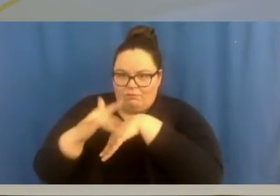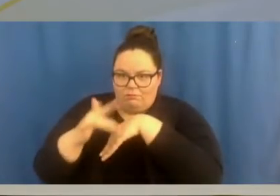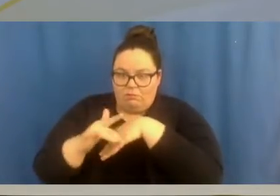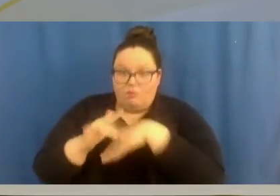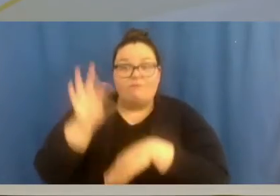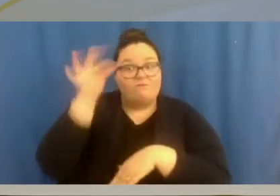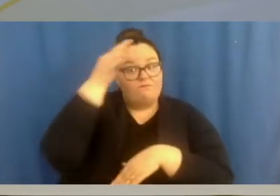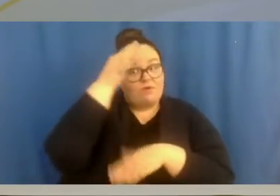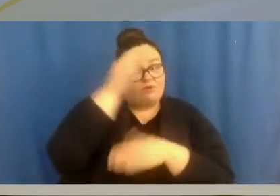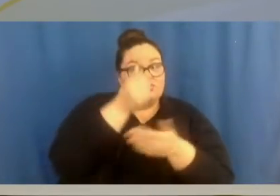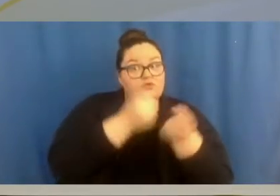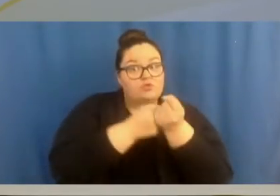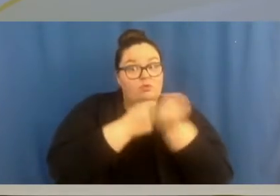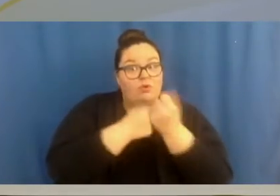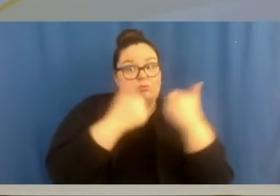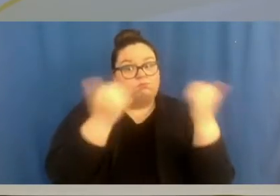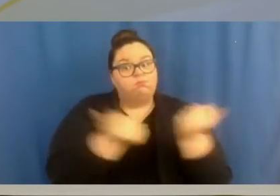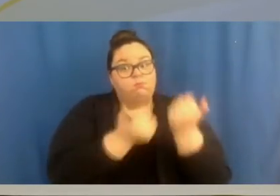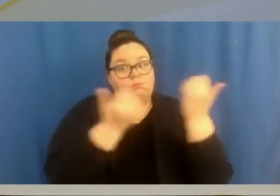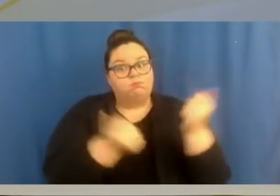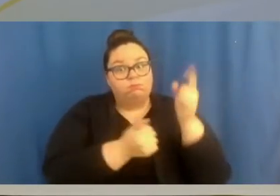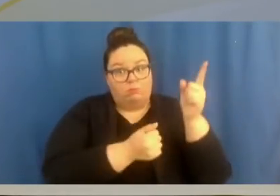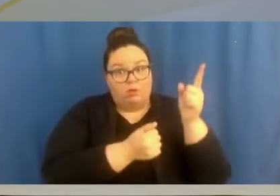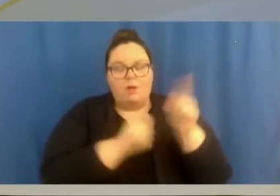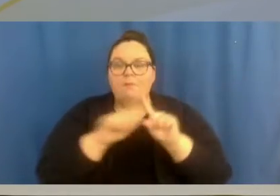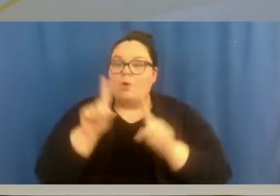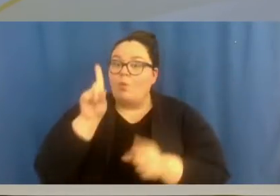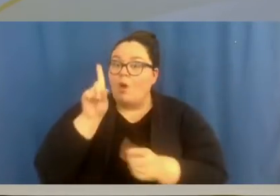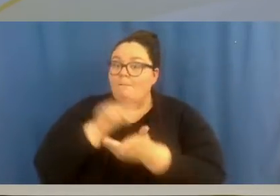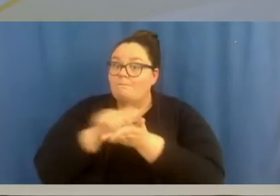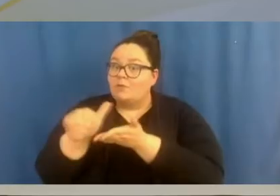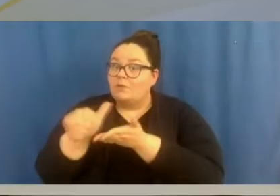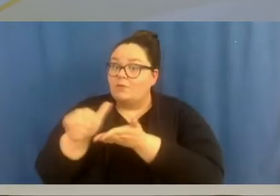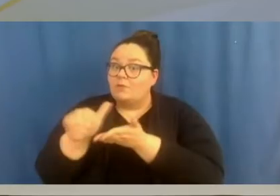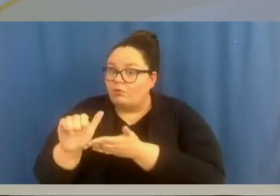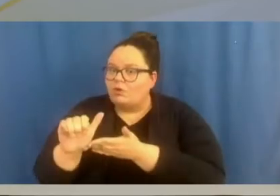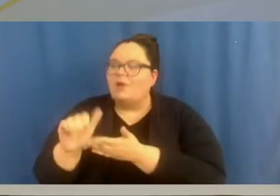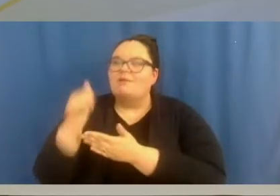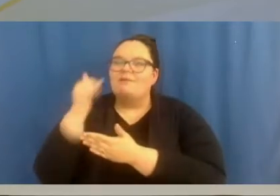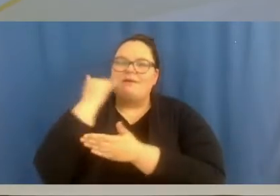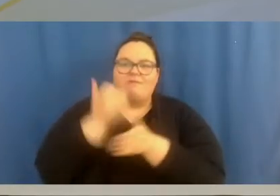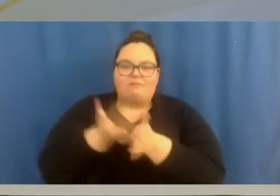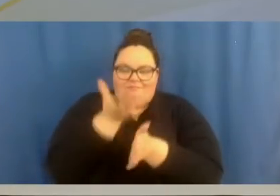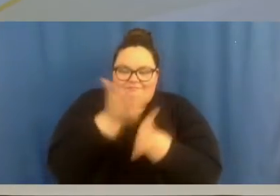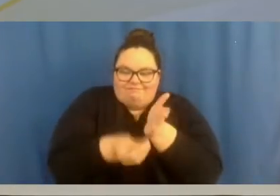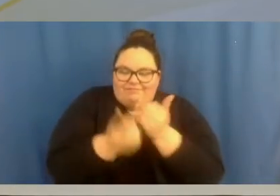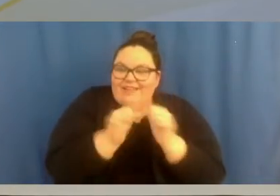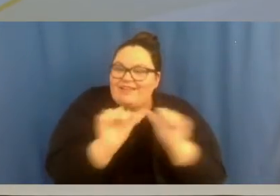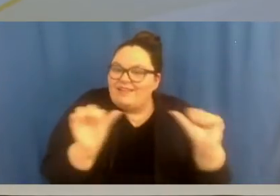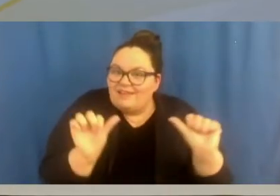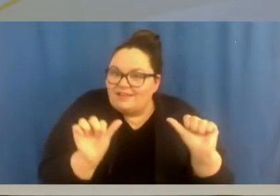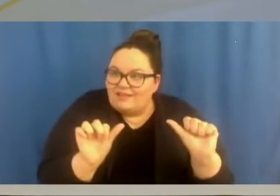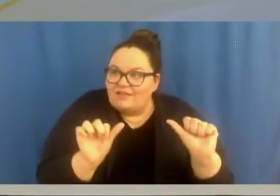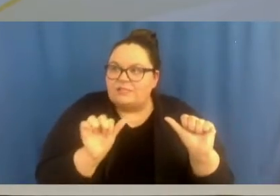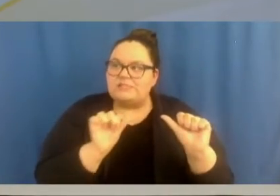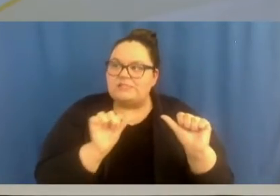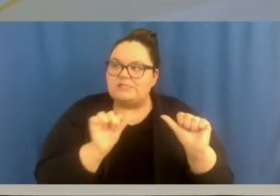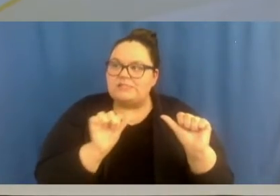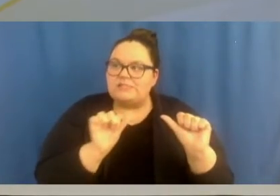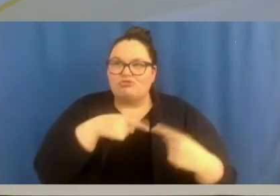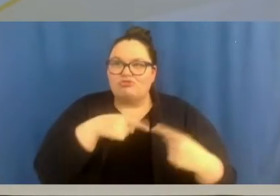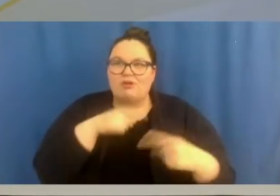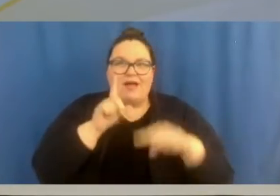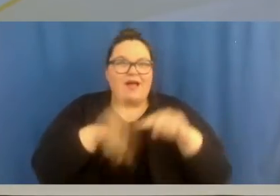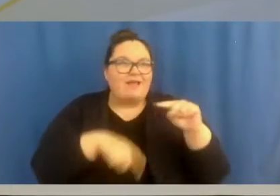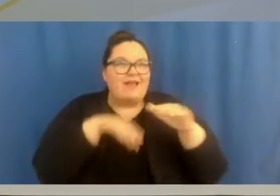supports out there right now, but this $1 million pot is there. If there's any gaps of people that are struggling to access any of the